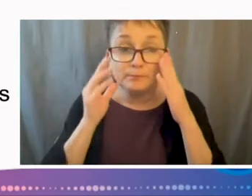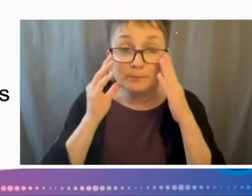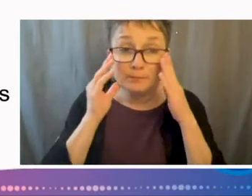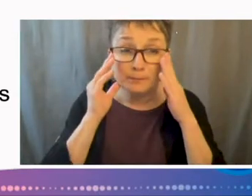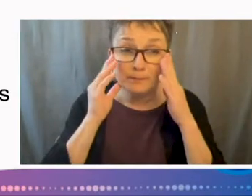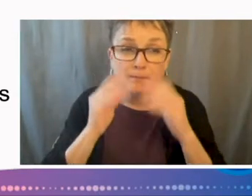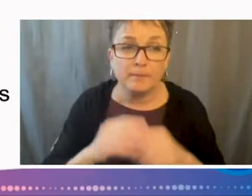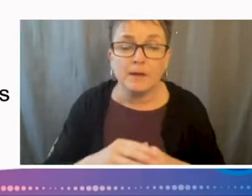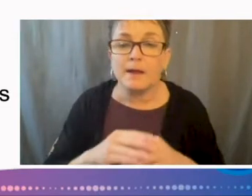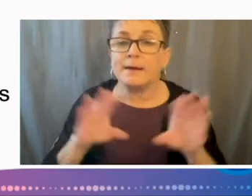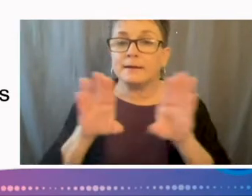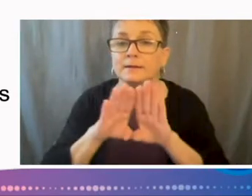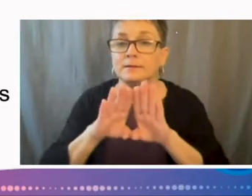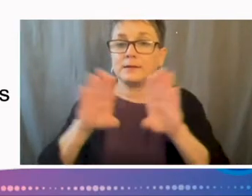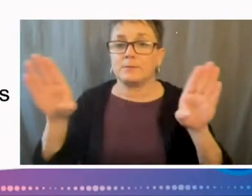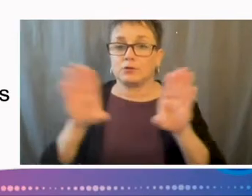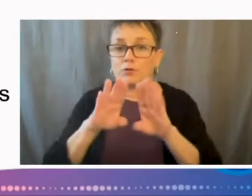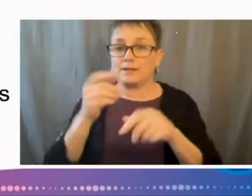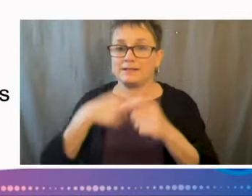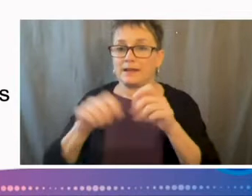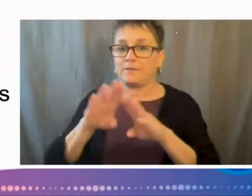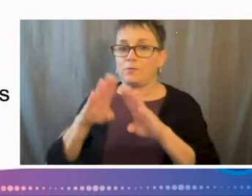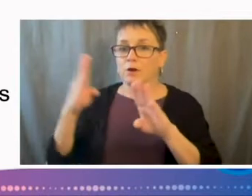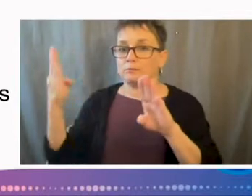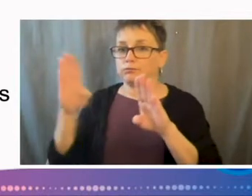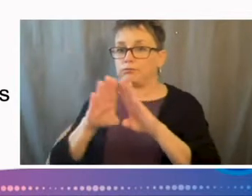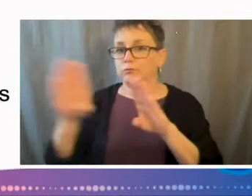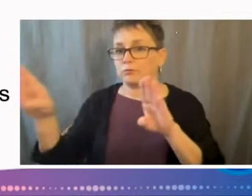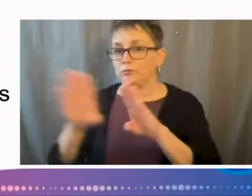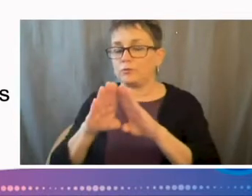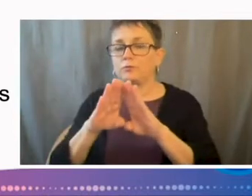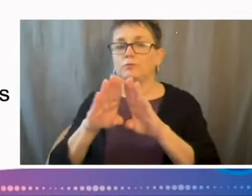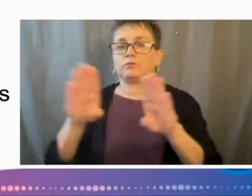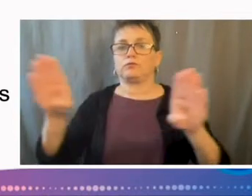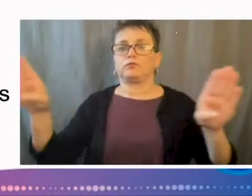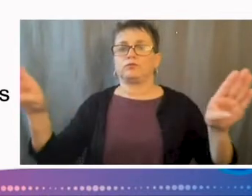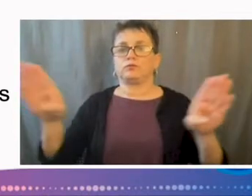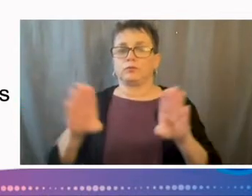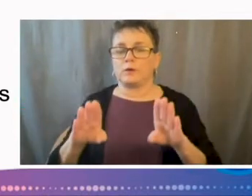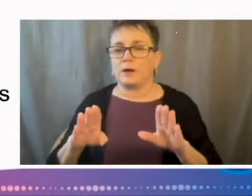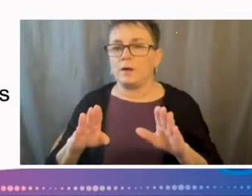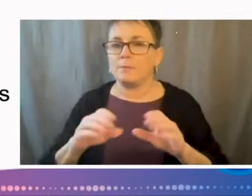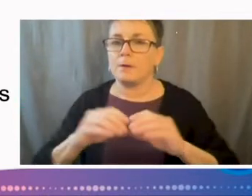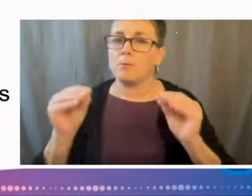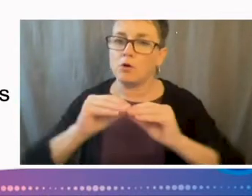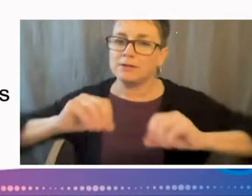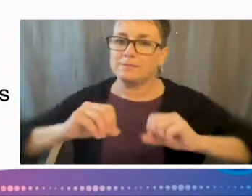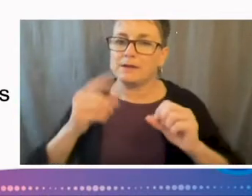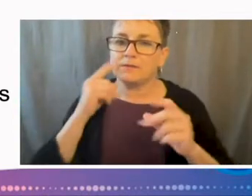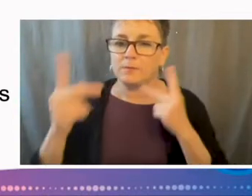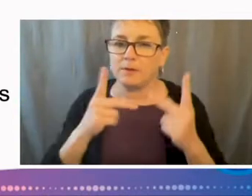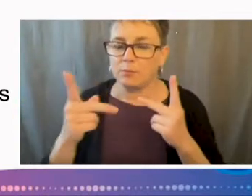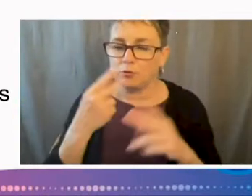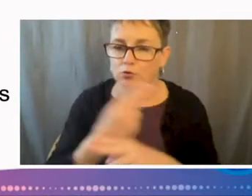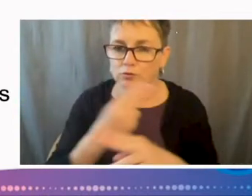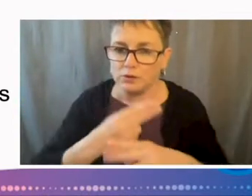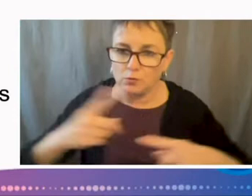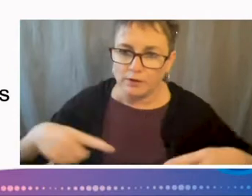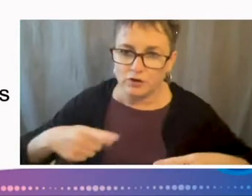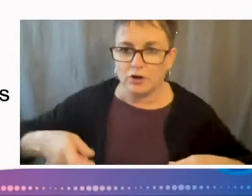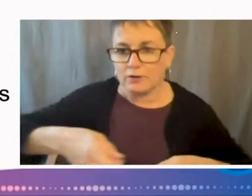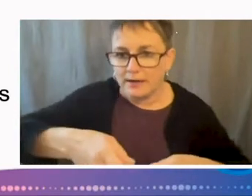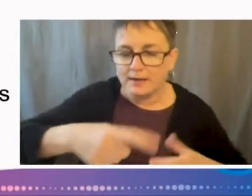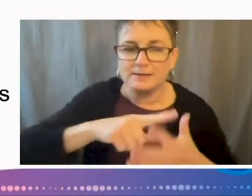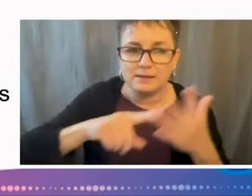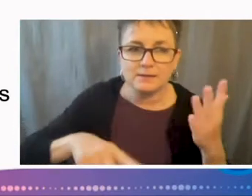Double door entrances provide easier access for people with mobility devices. Flooring to allow seamless boarding